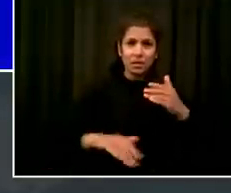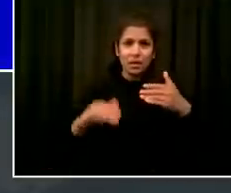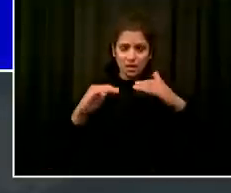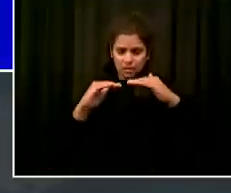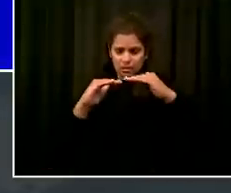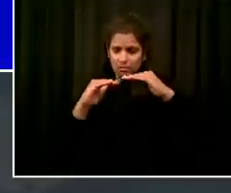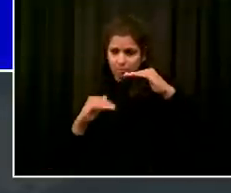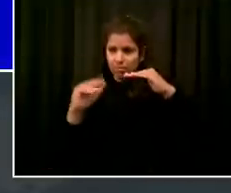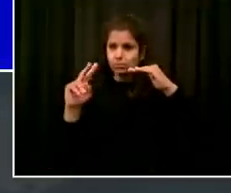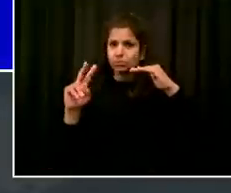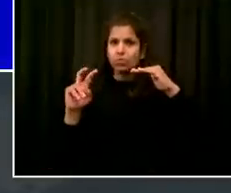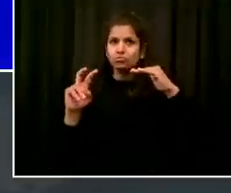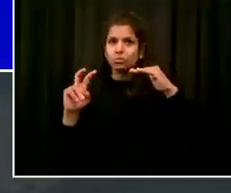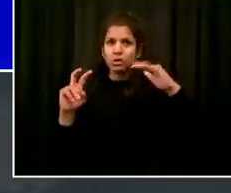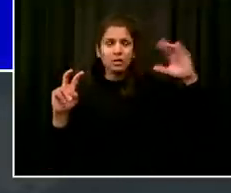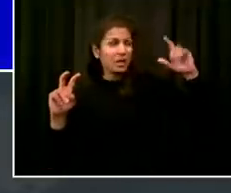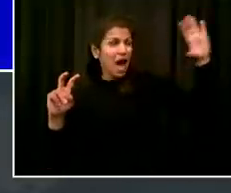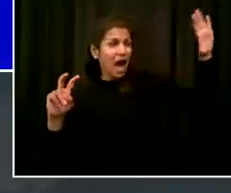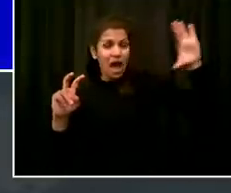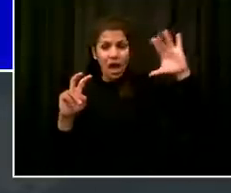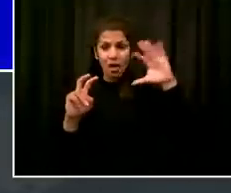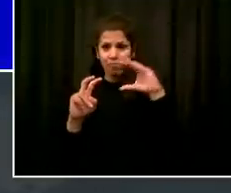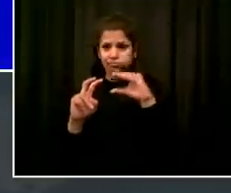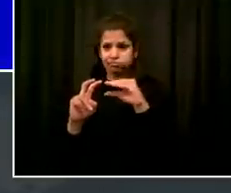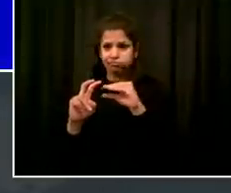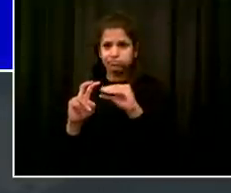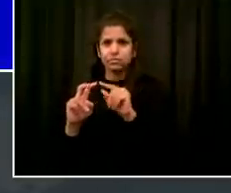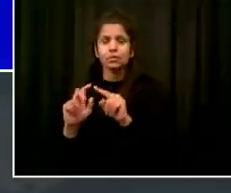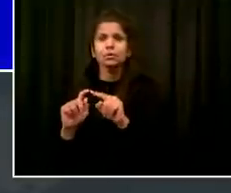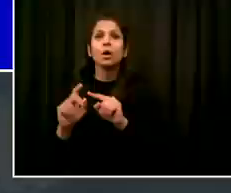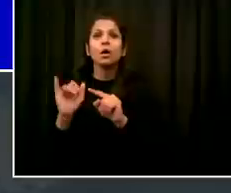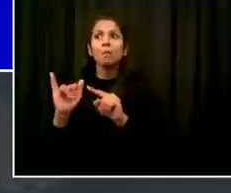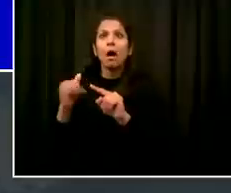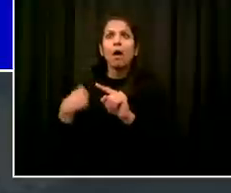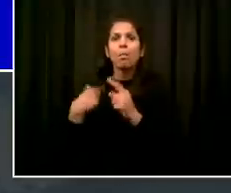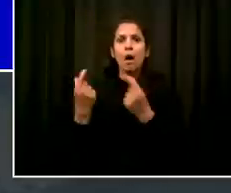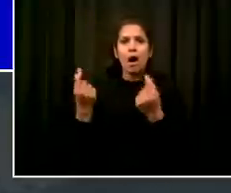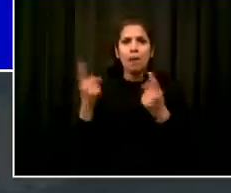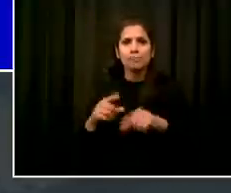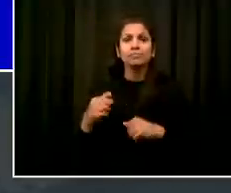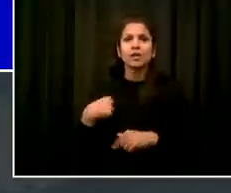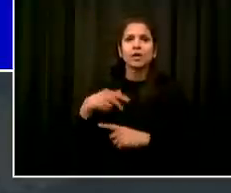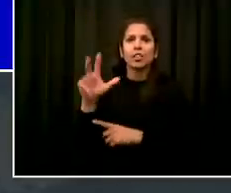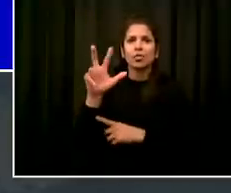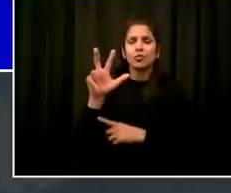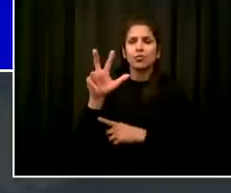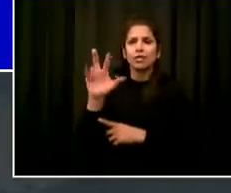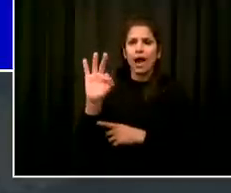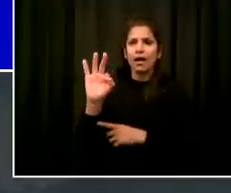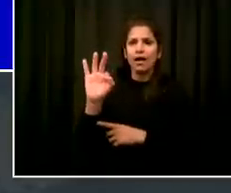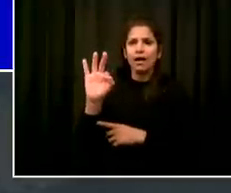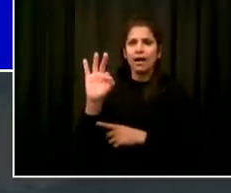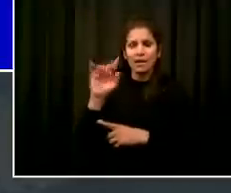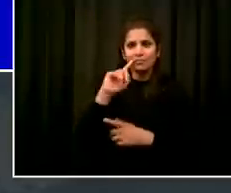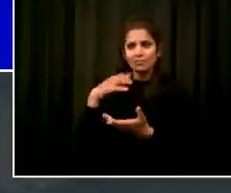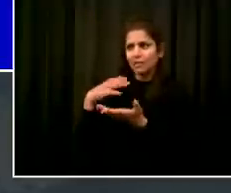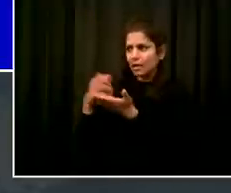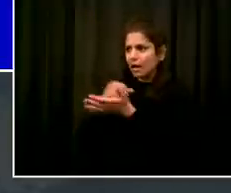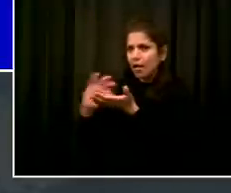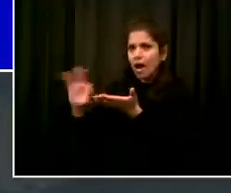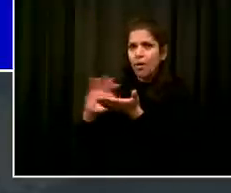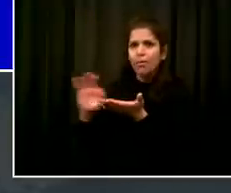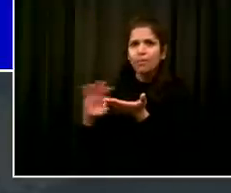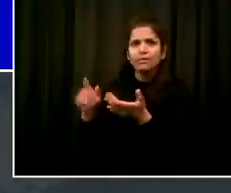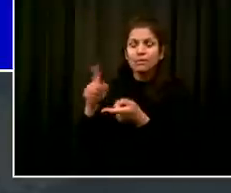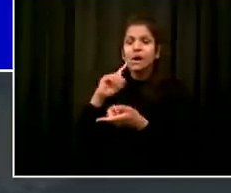we can protect people. Today, the lowest number I've seen, 39 patients only, 39 for